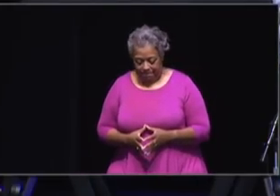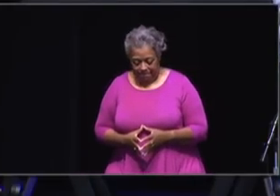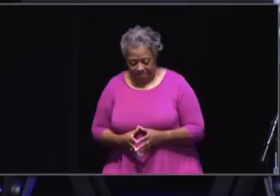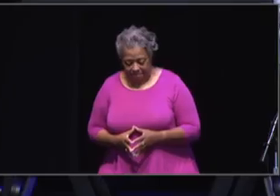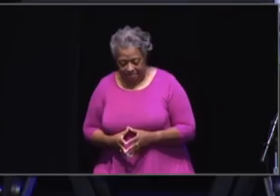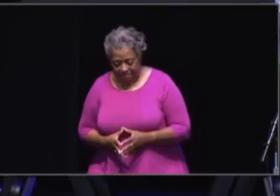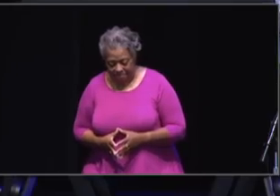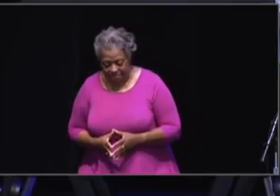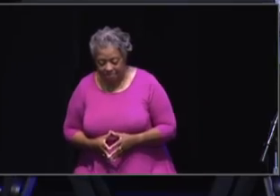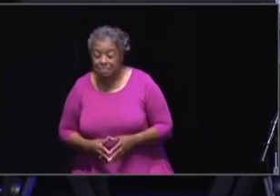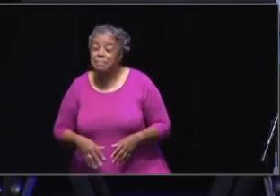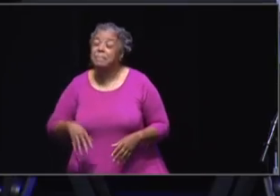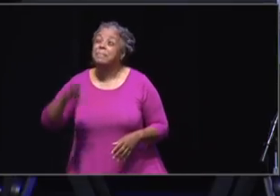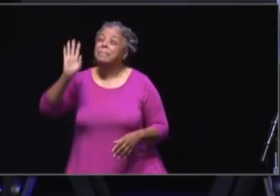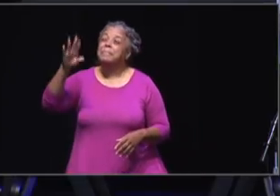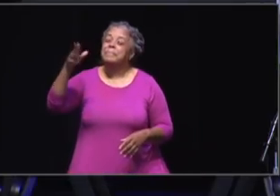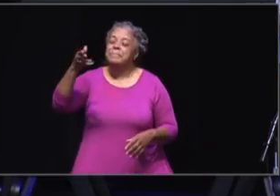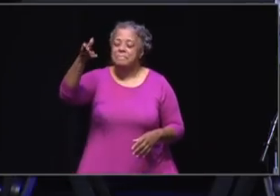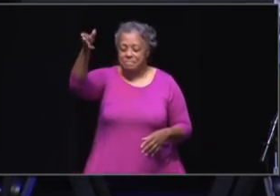Kumbaya.